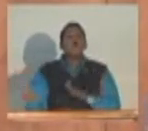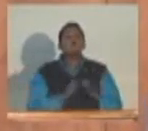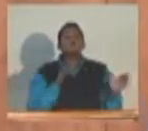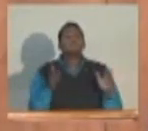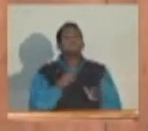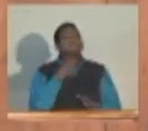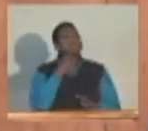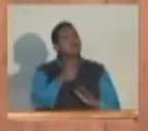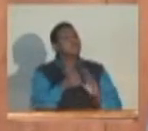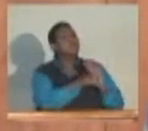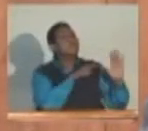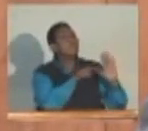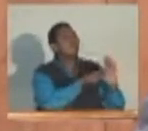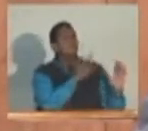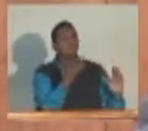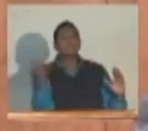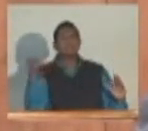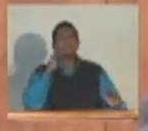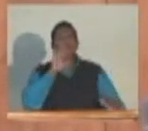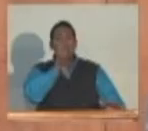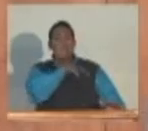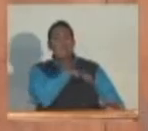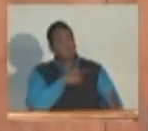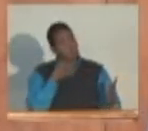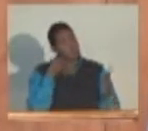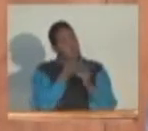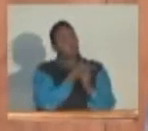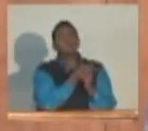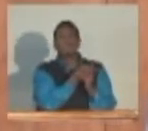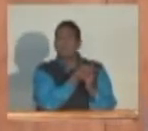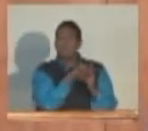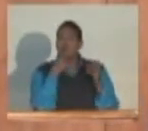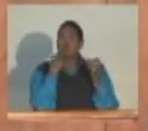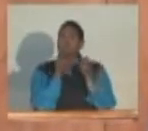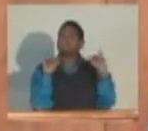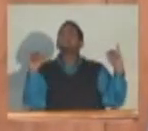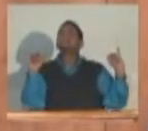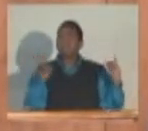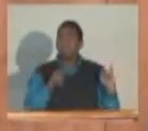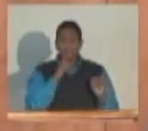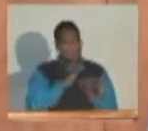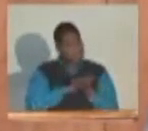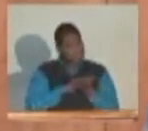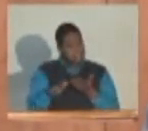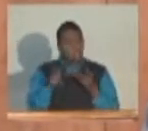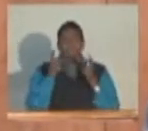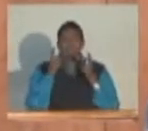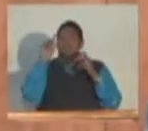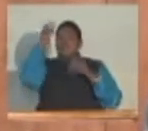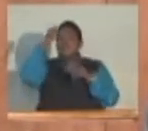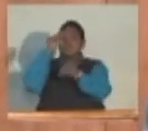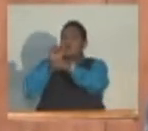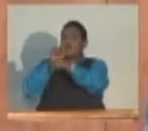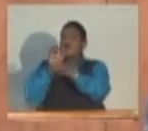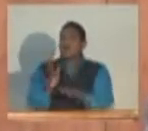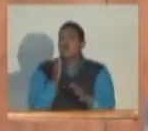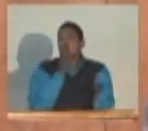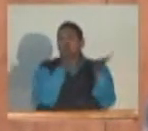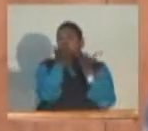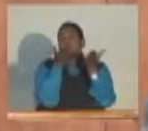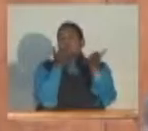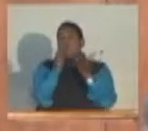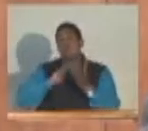impugn the character of the independent and decent public servants that serve our